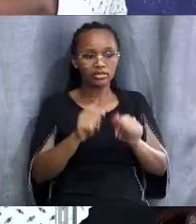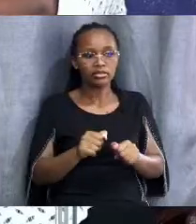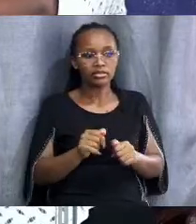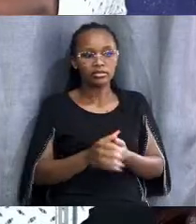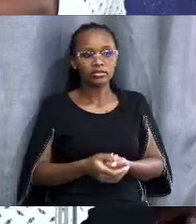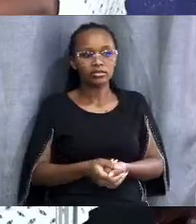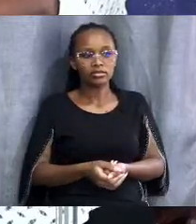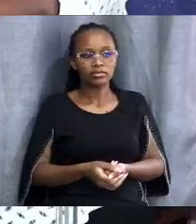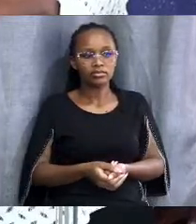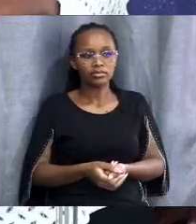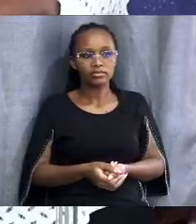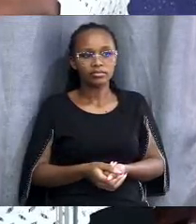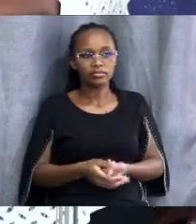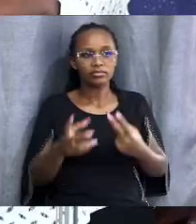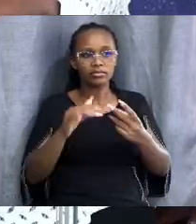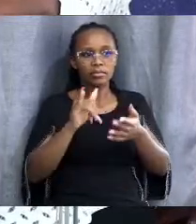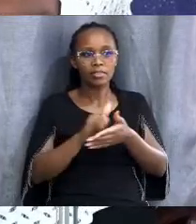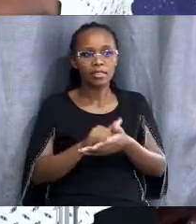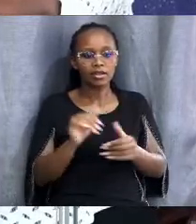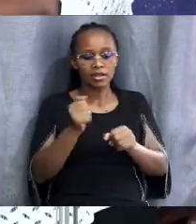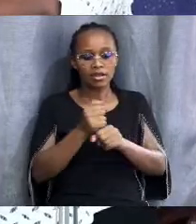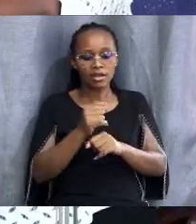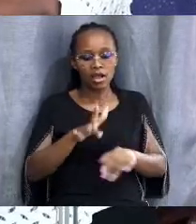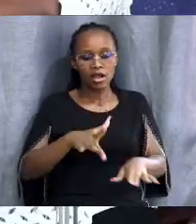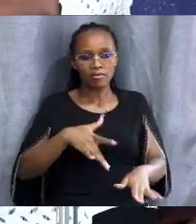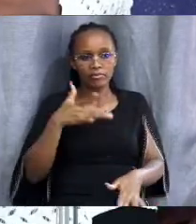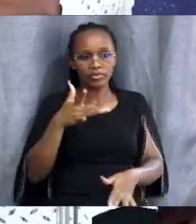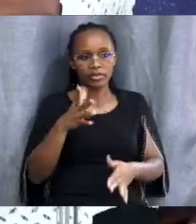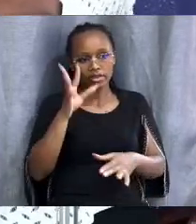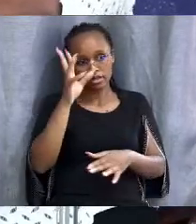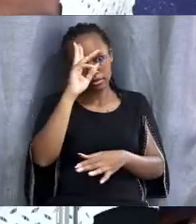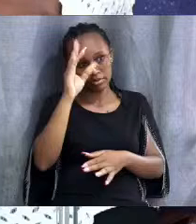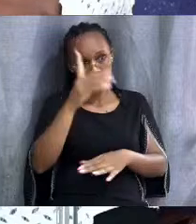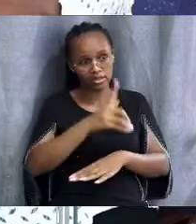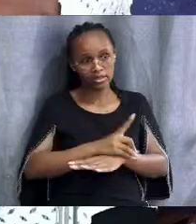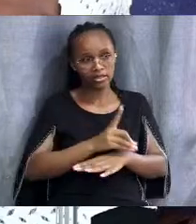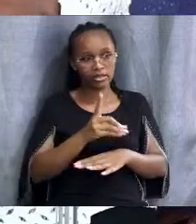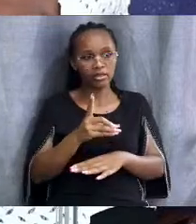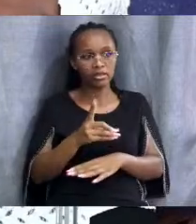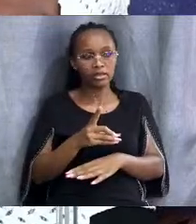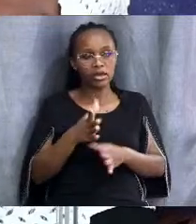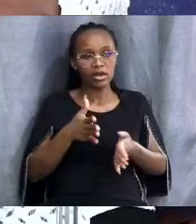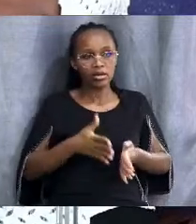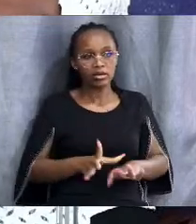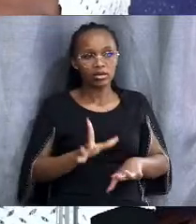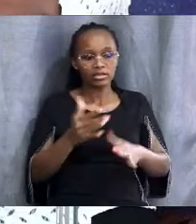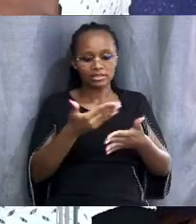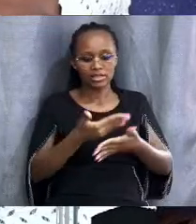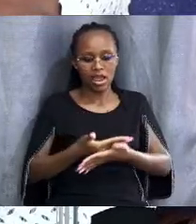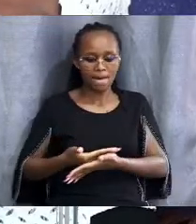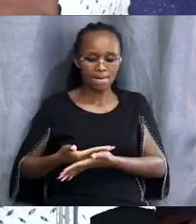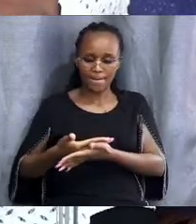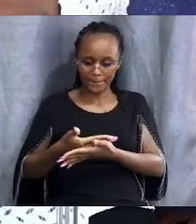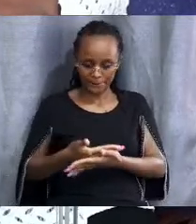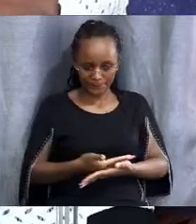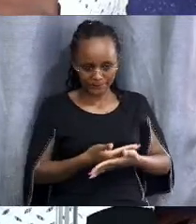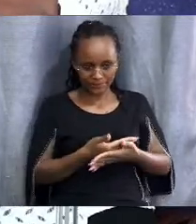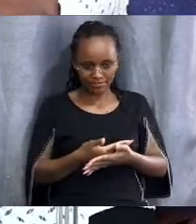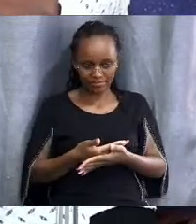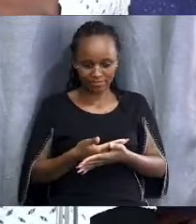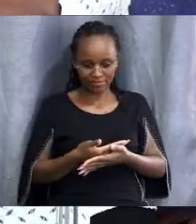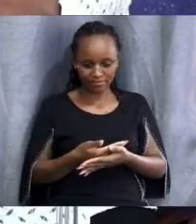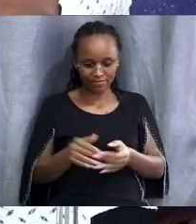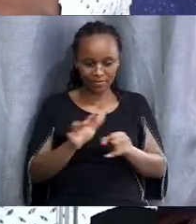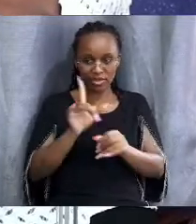an inedible void that can never be filled. I remember the day you were born, tiny and fragile, yet so full